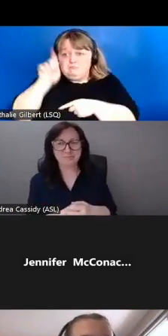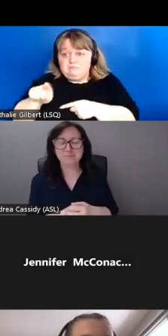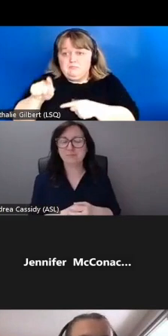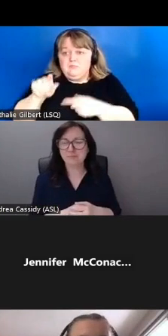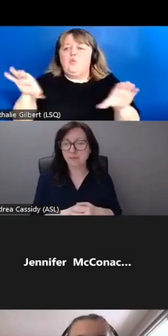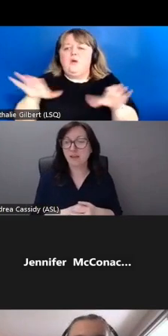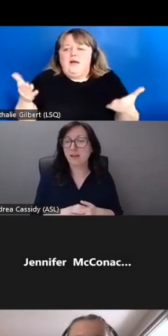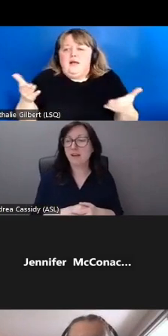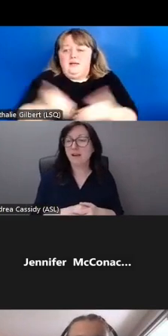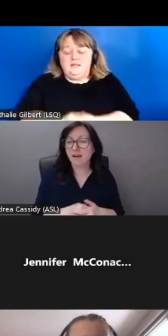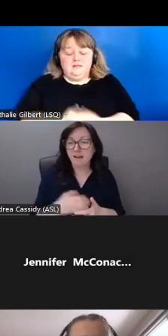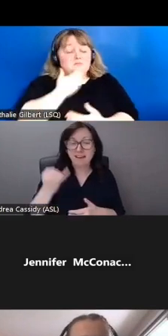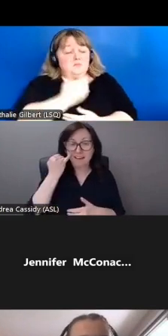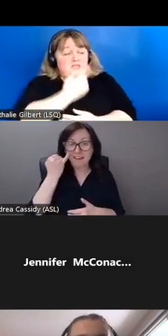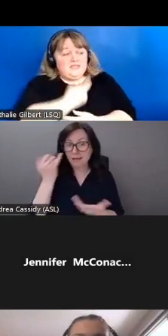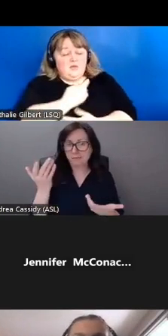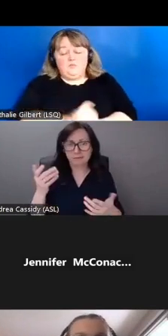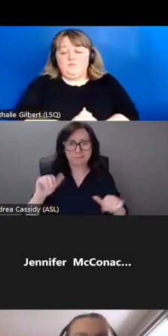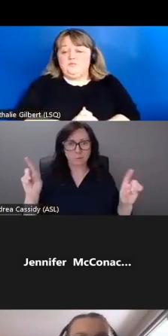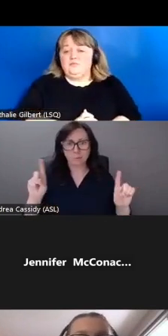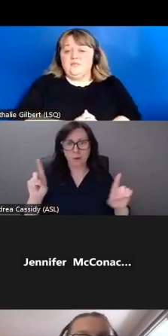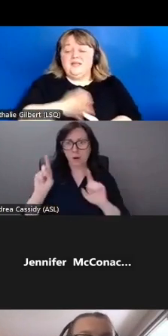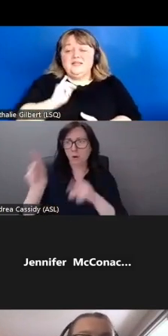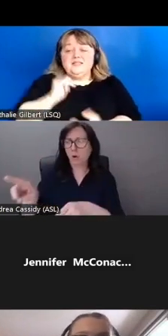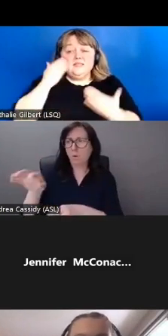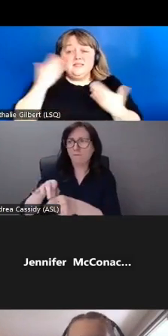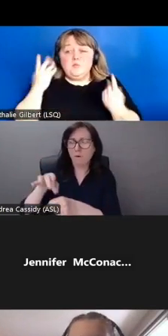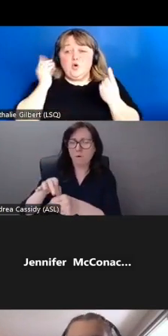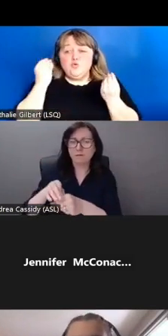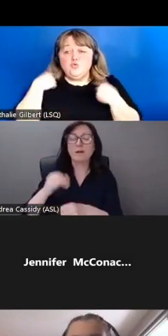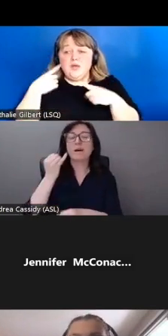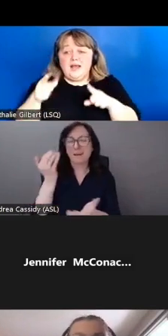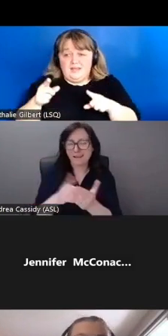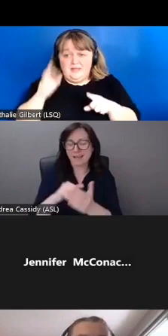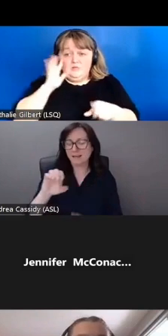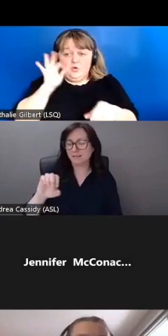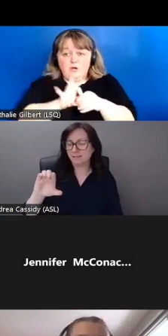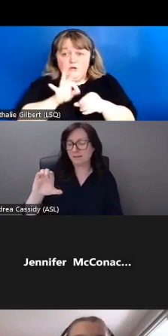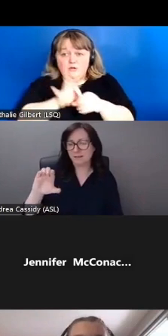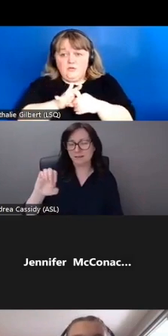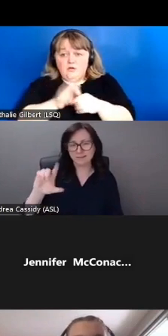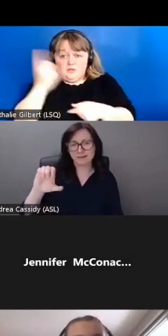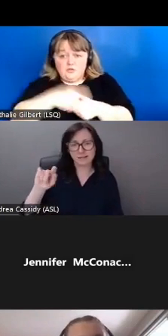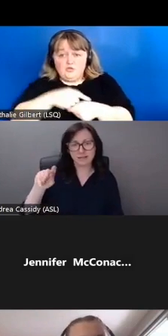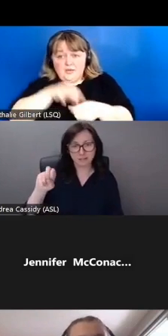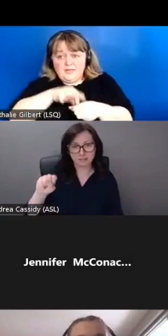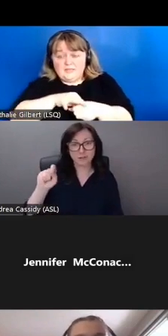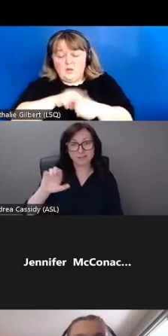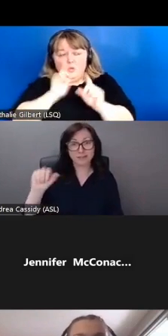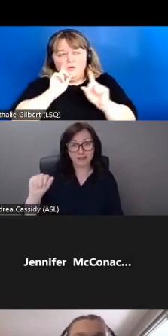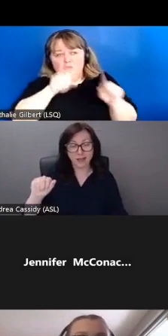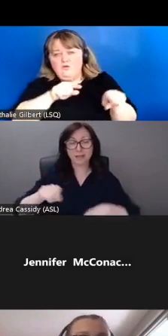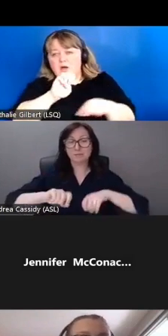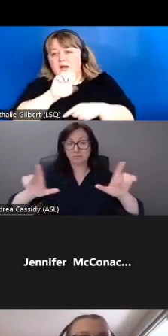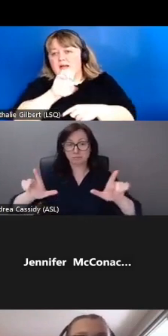aren't sure where to go on election day, if you go to elections.ca, right on the main page, there is a box